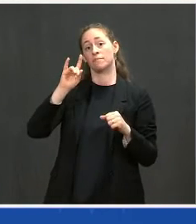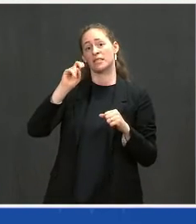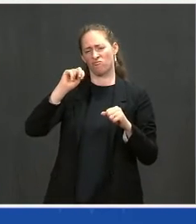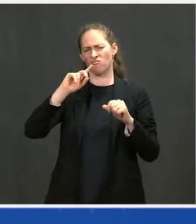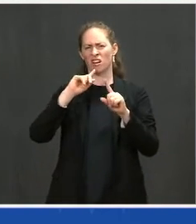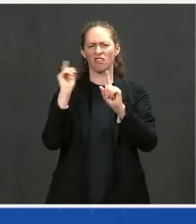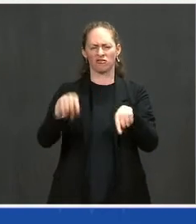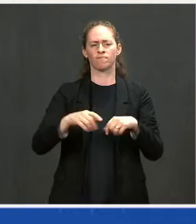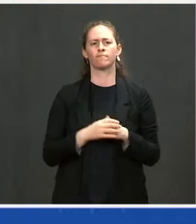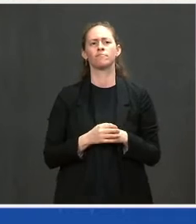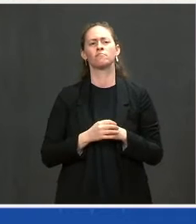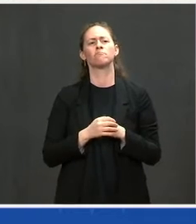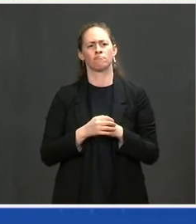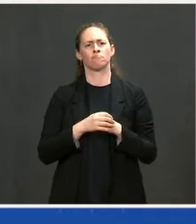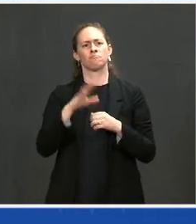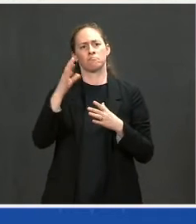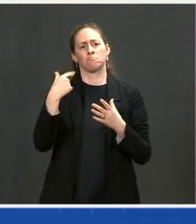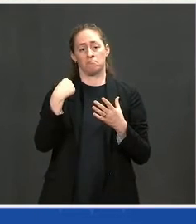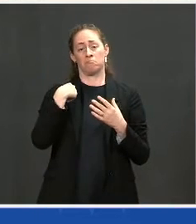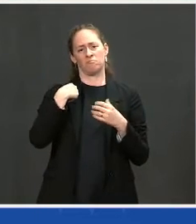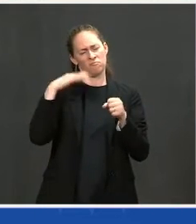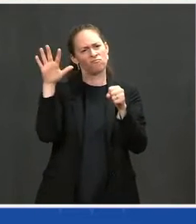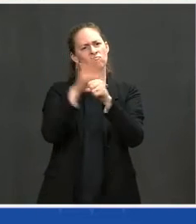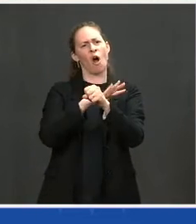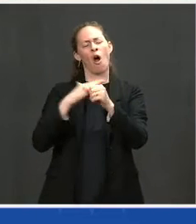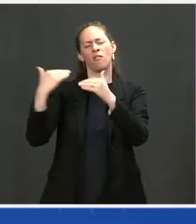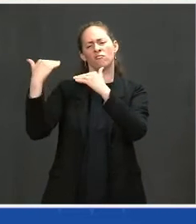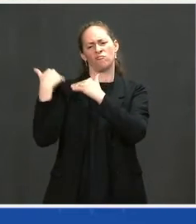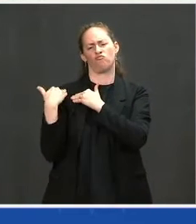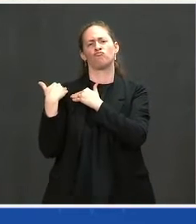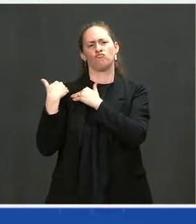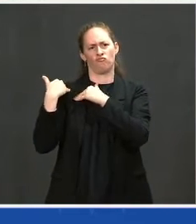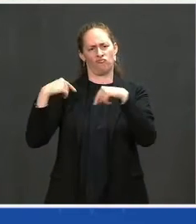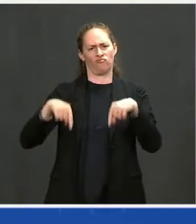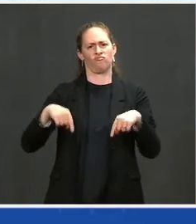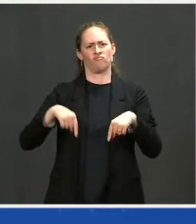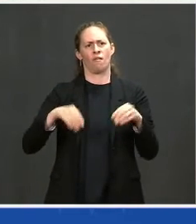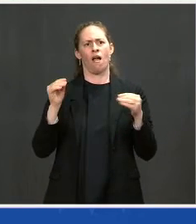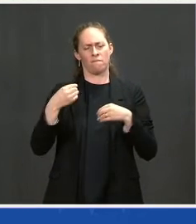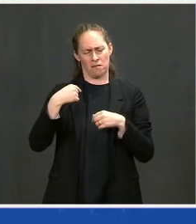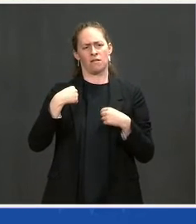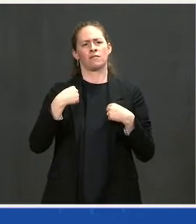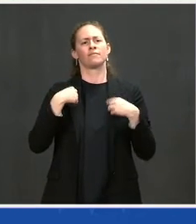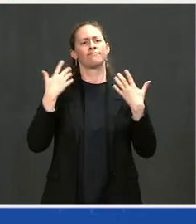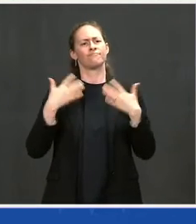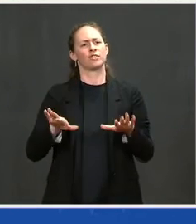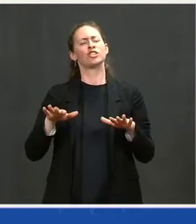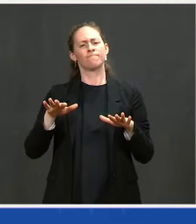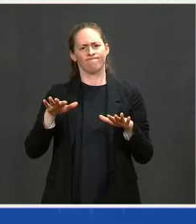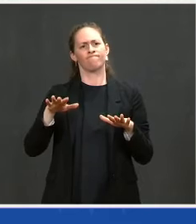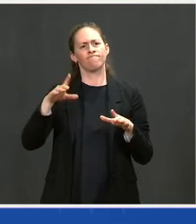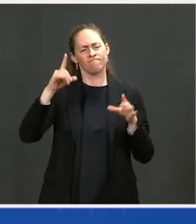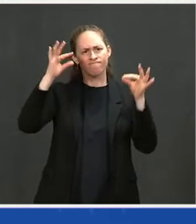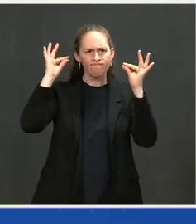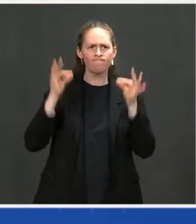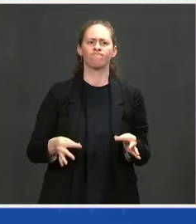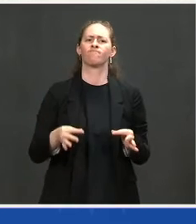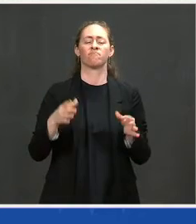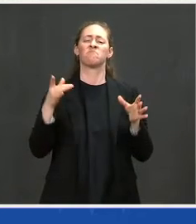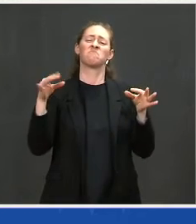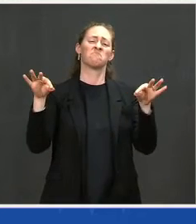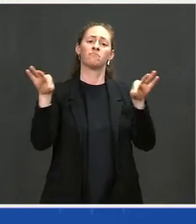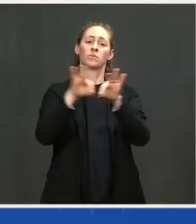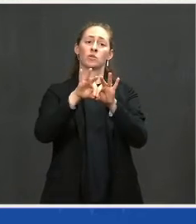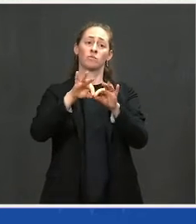I took office, I decided that it was a fairly basic, simple proposition,